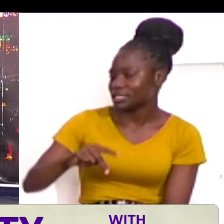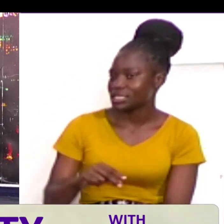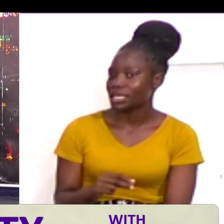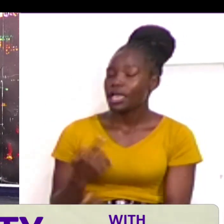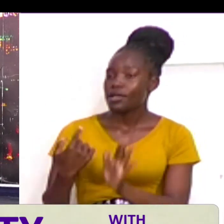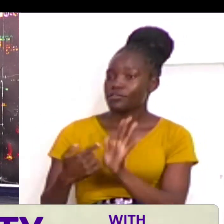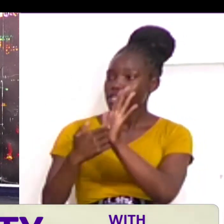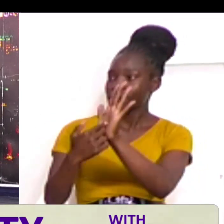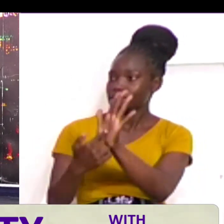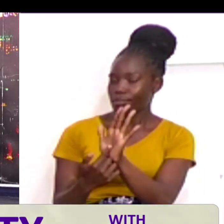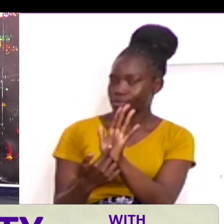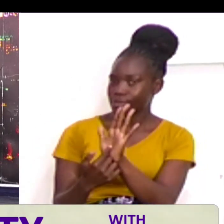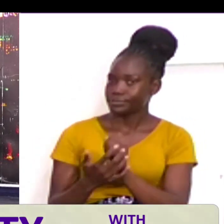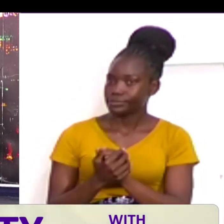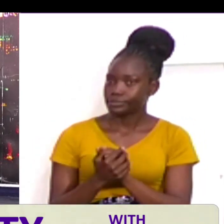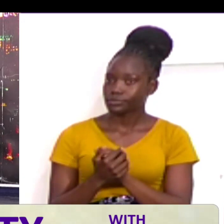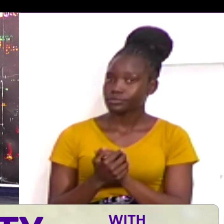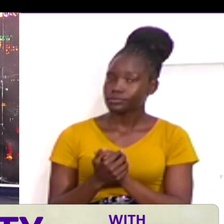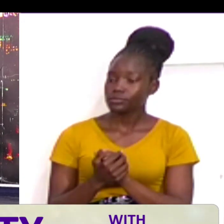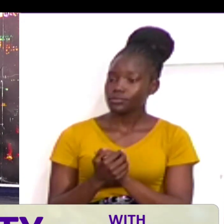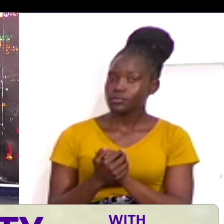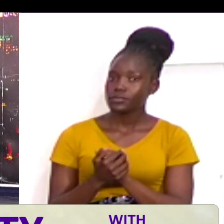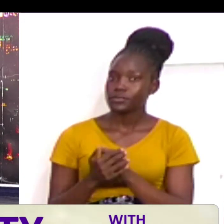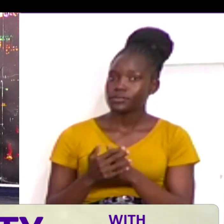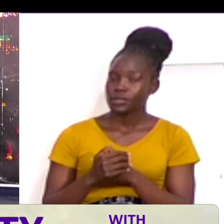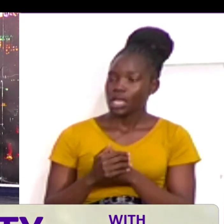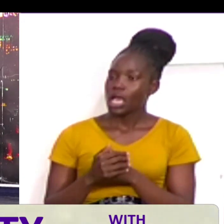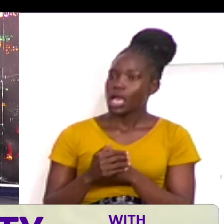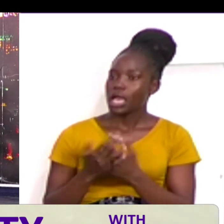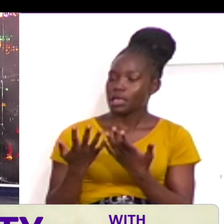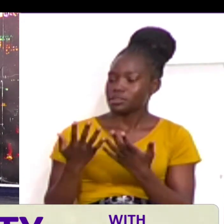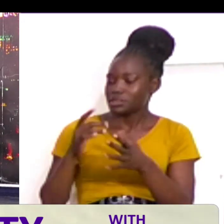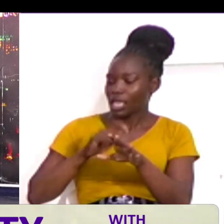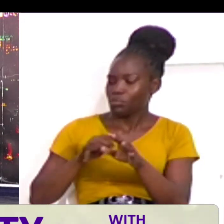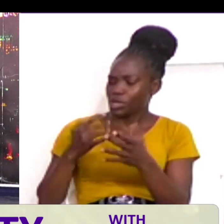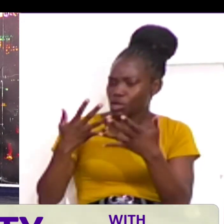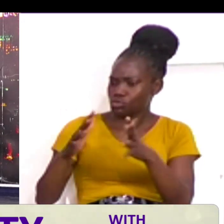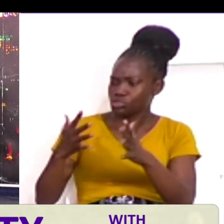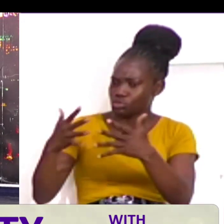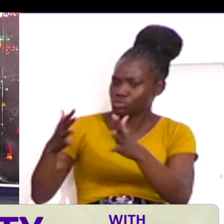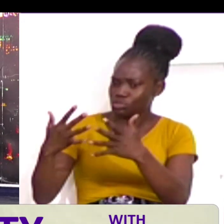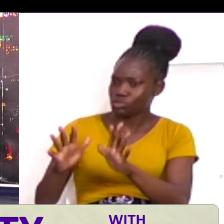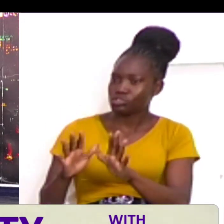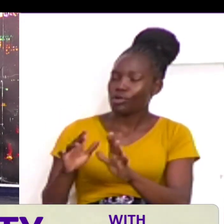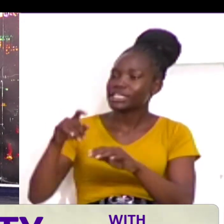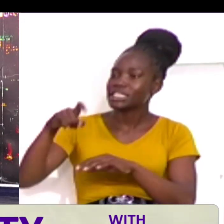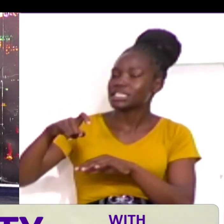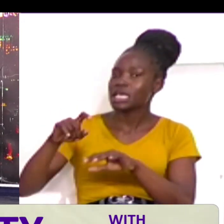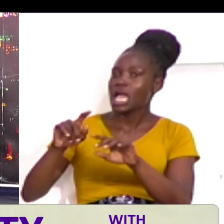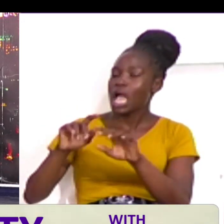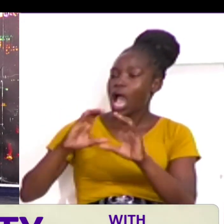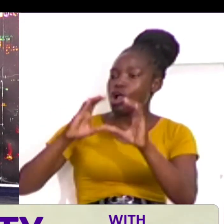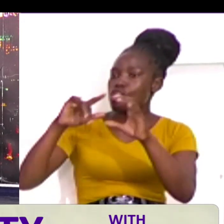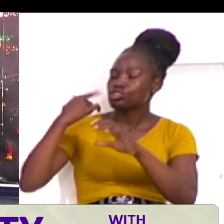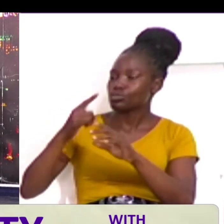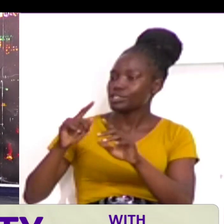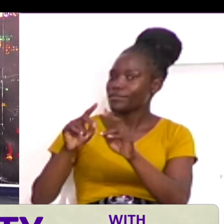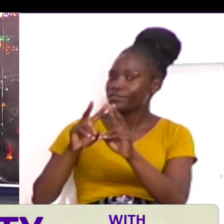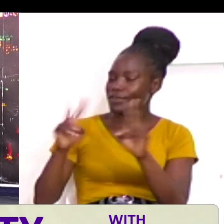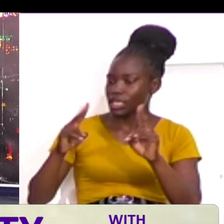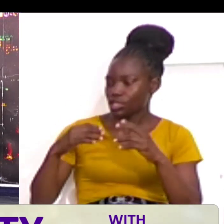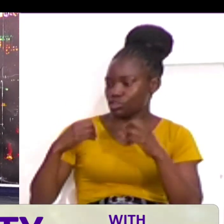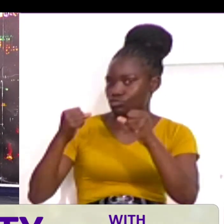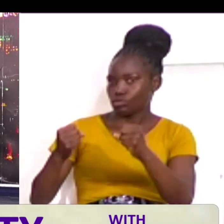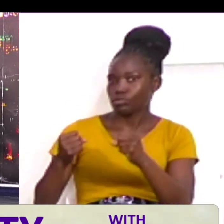say has a lot of losing streak. Right. You see, so I will say that